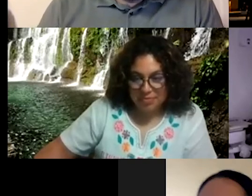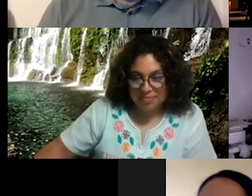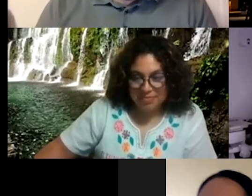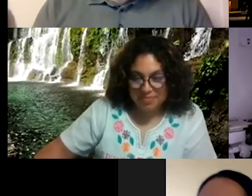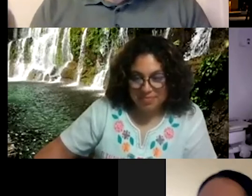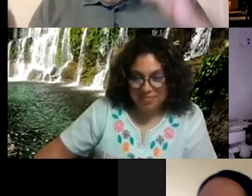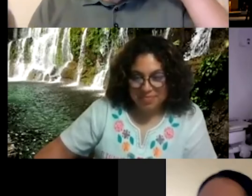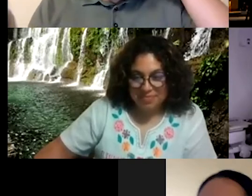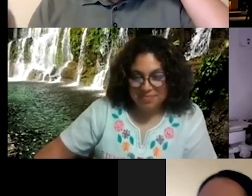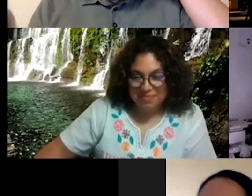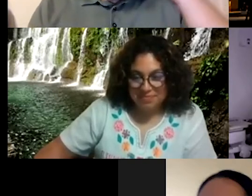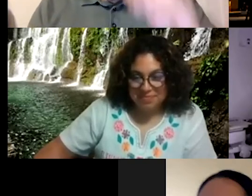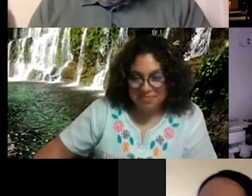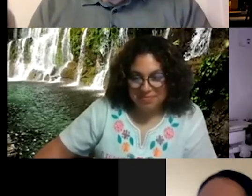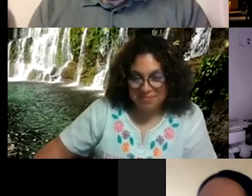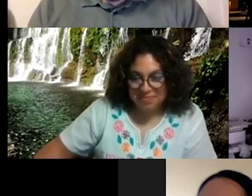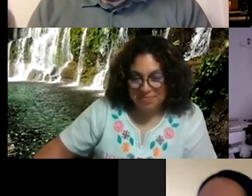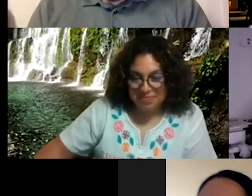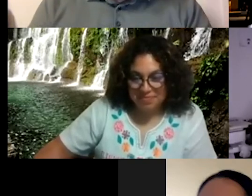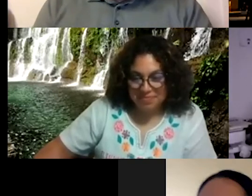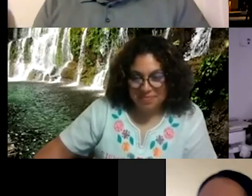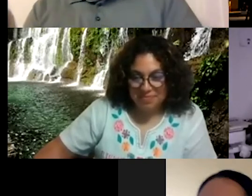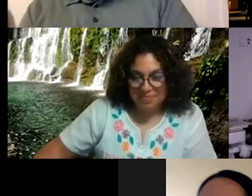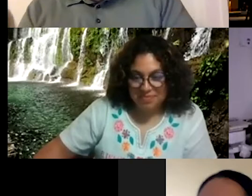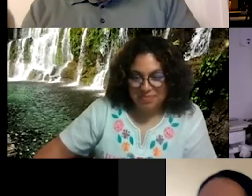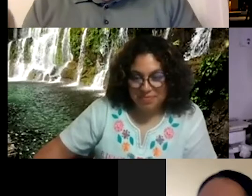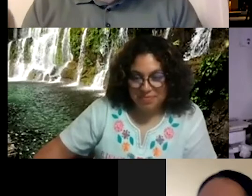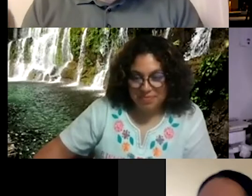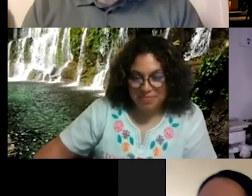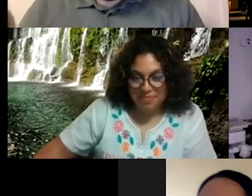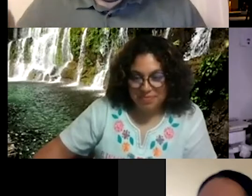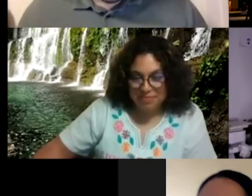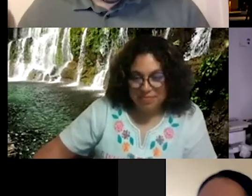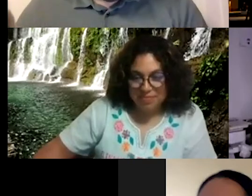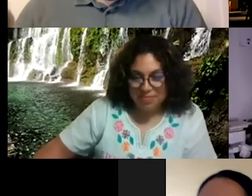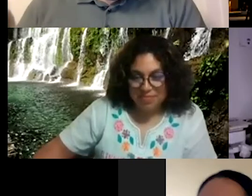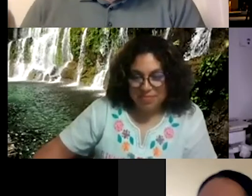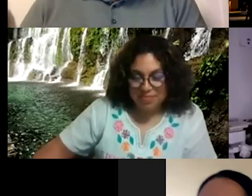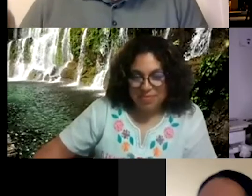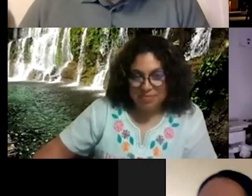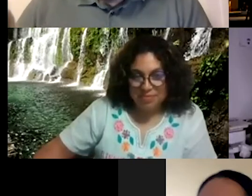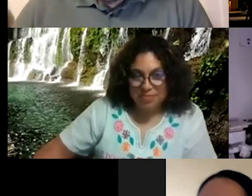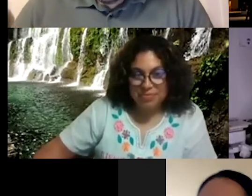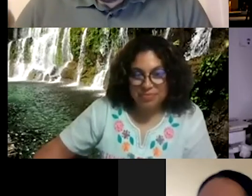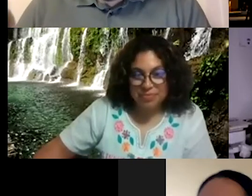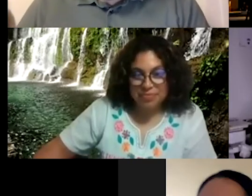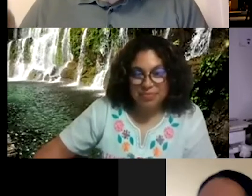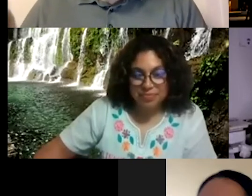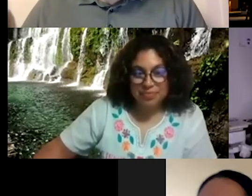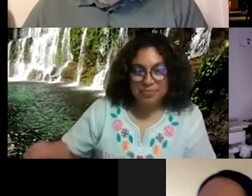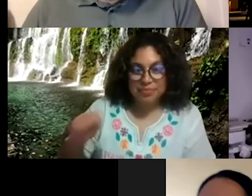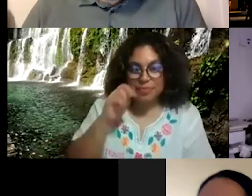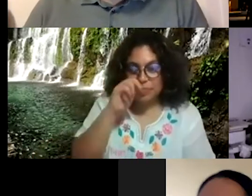All right. So I remember, so my parents migrated from Mexico to